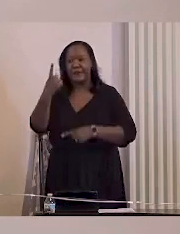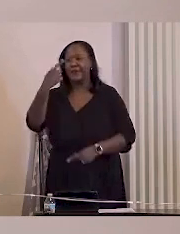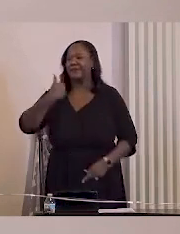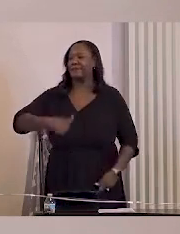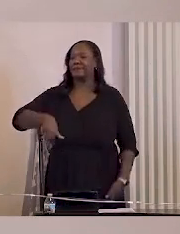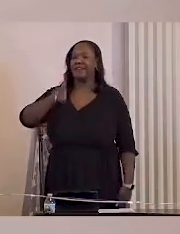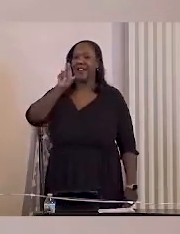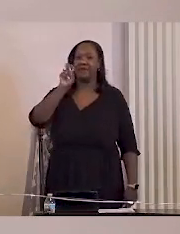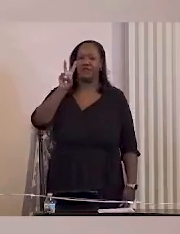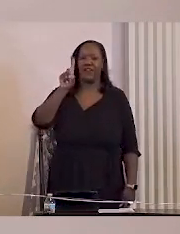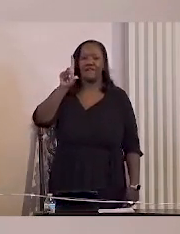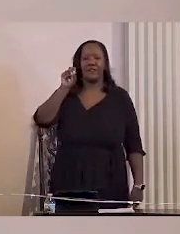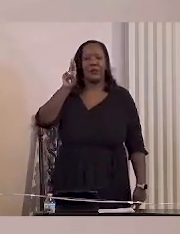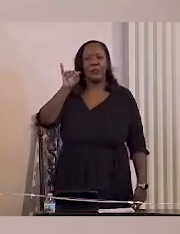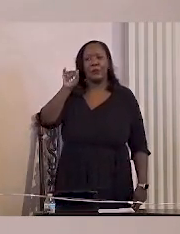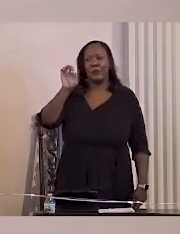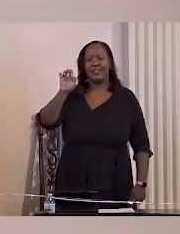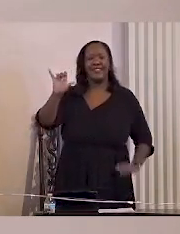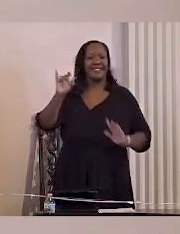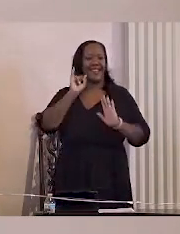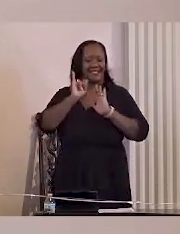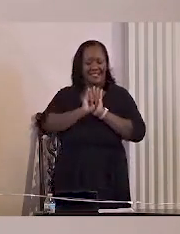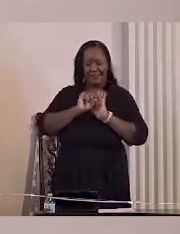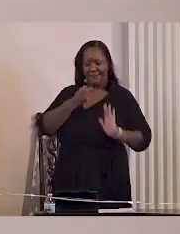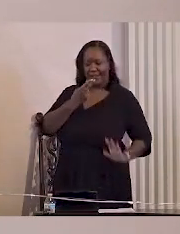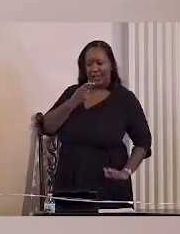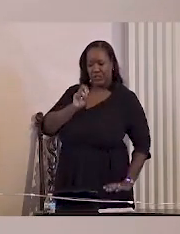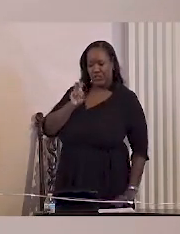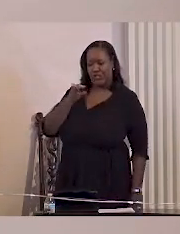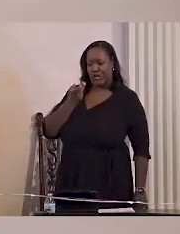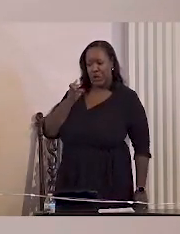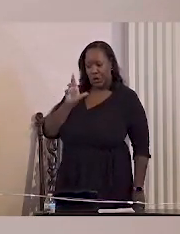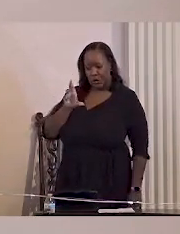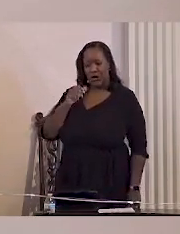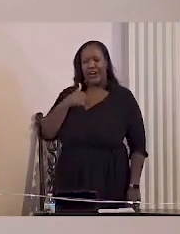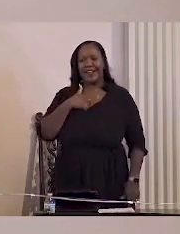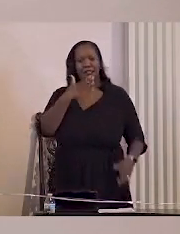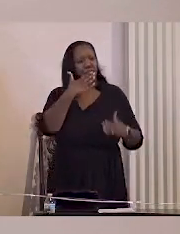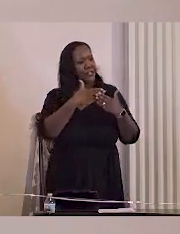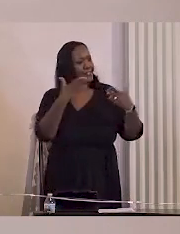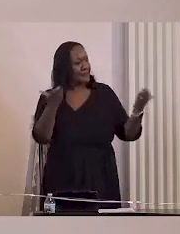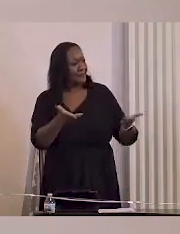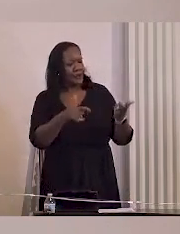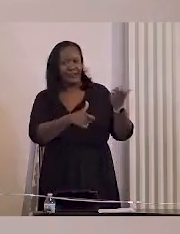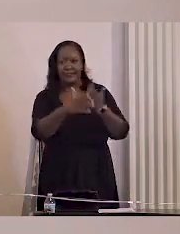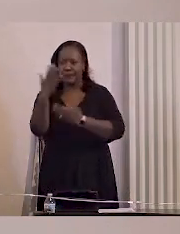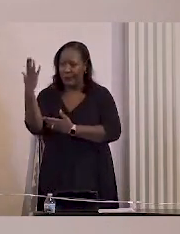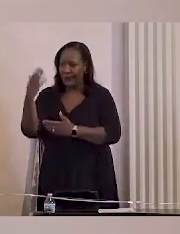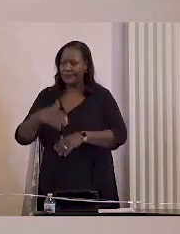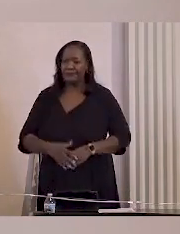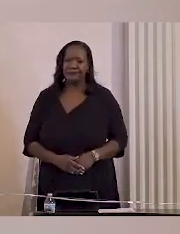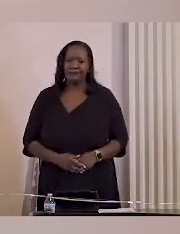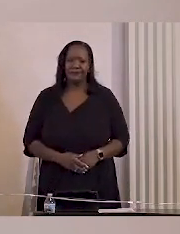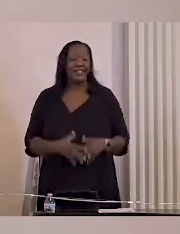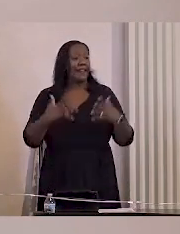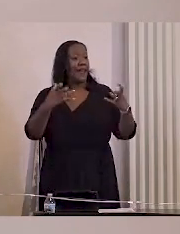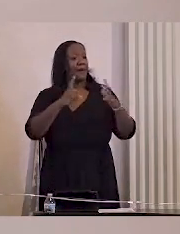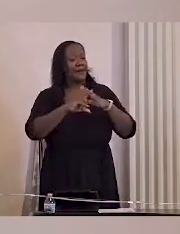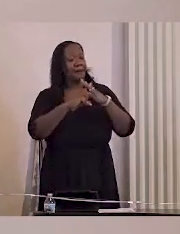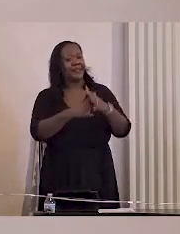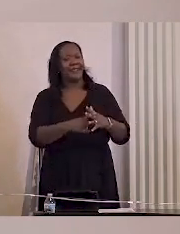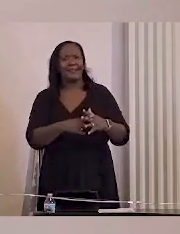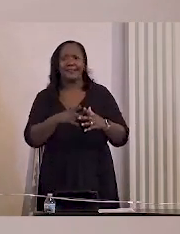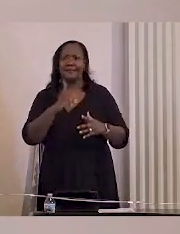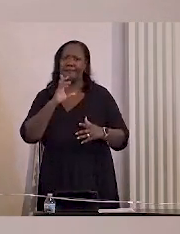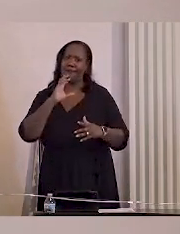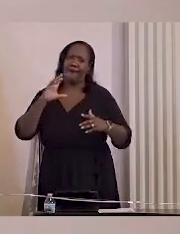Reverend Louise, pronouns she, her. It's good to be with you here this morning. I'd like to begin by giving a